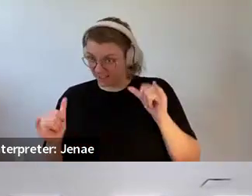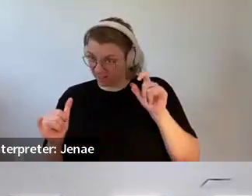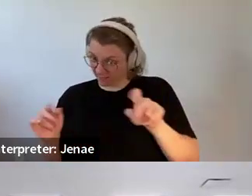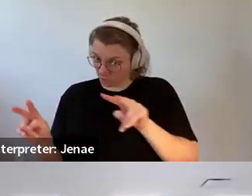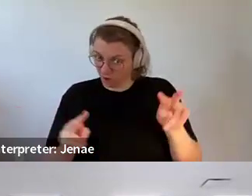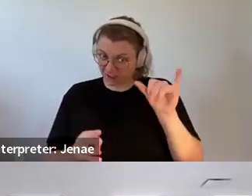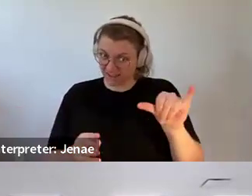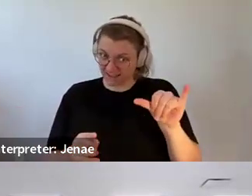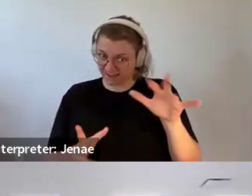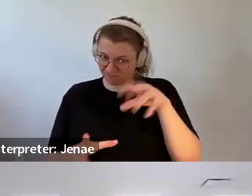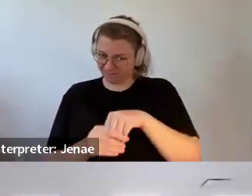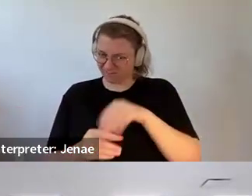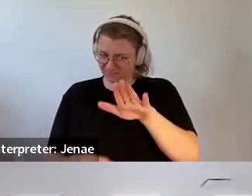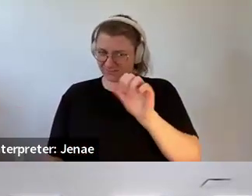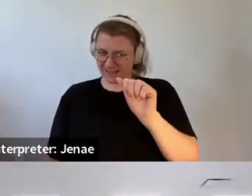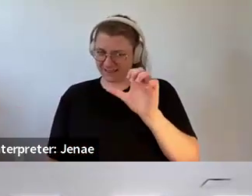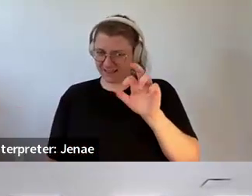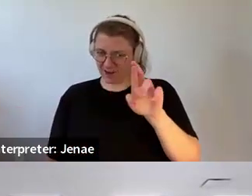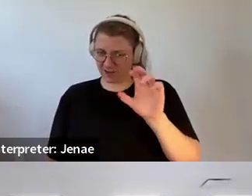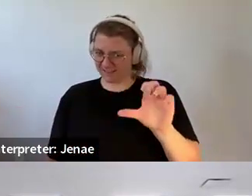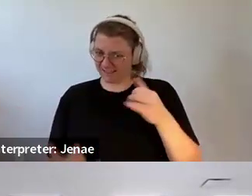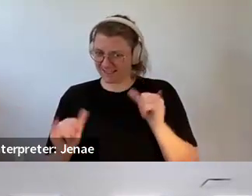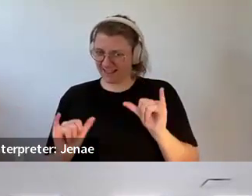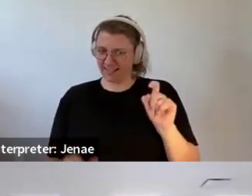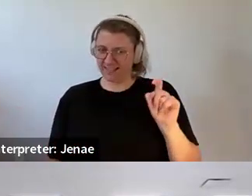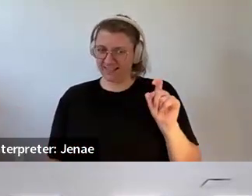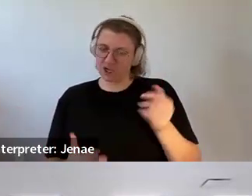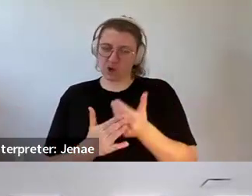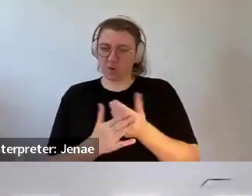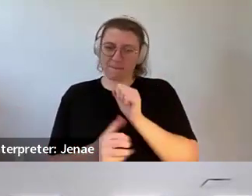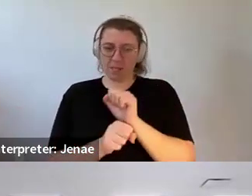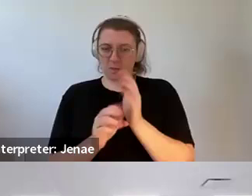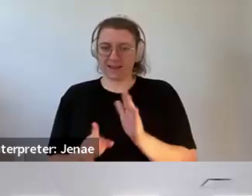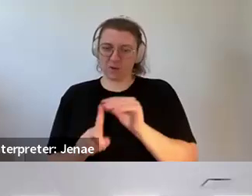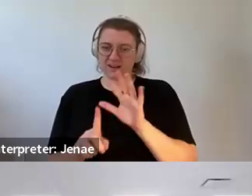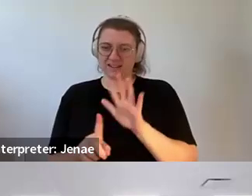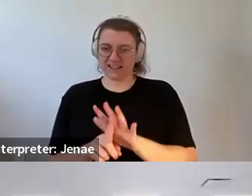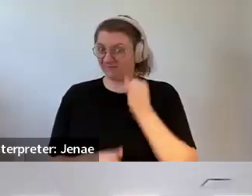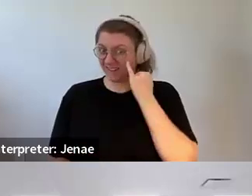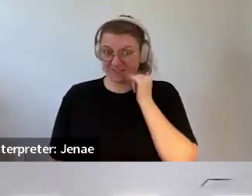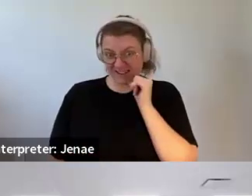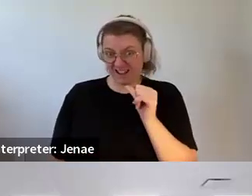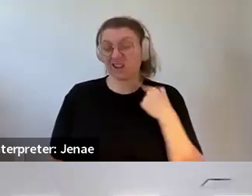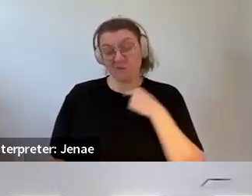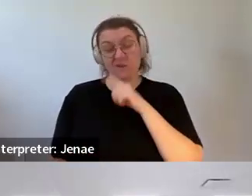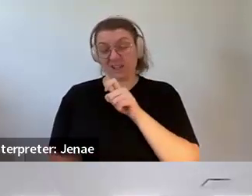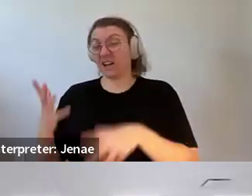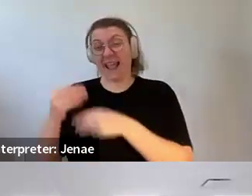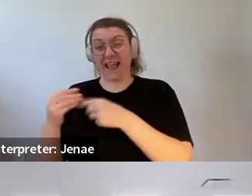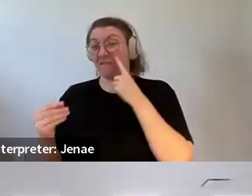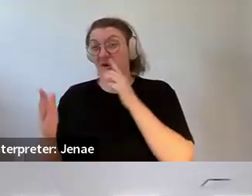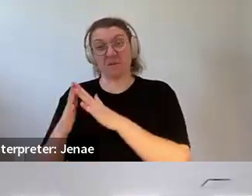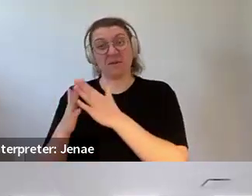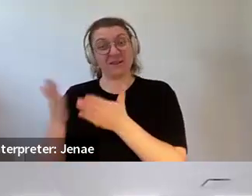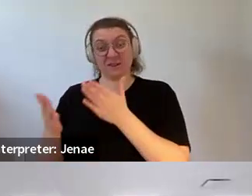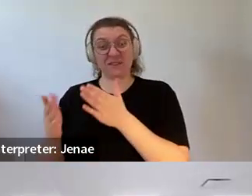of your ACRC still, new employee orientation? If not, I think we should add it for community services orientation.